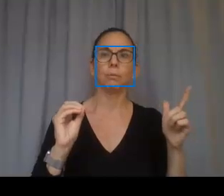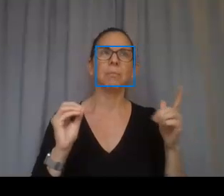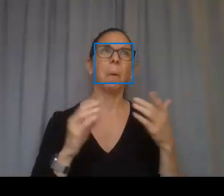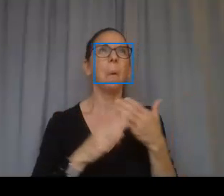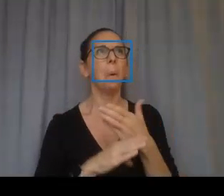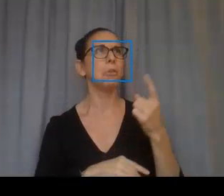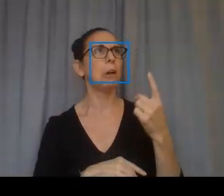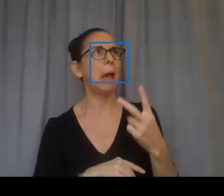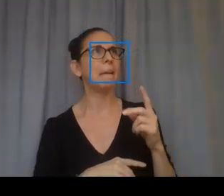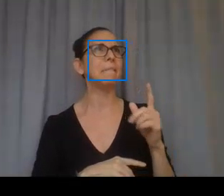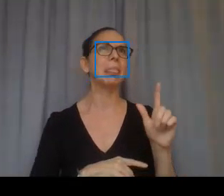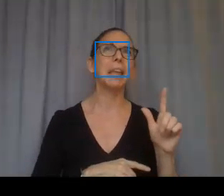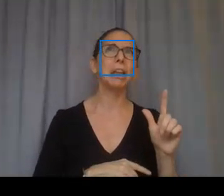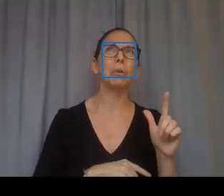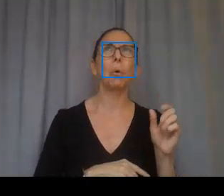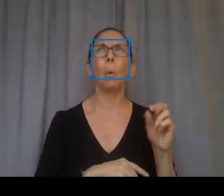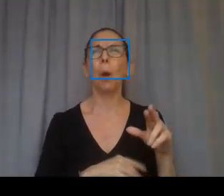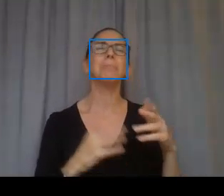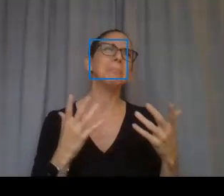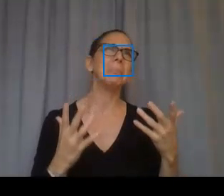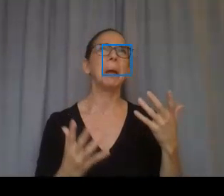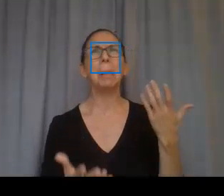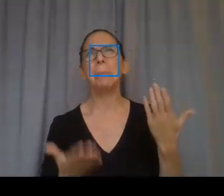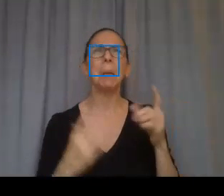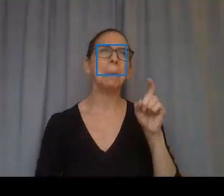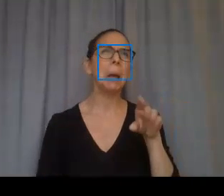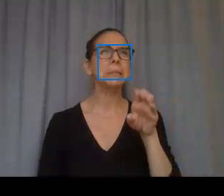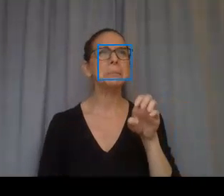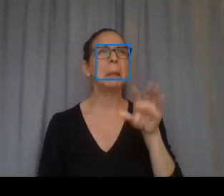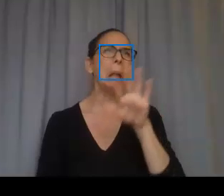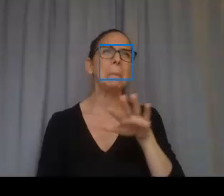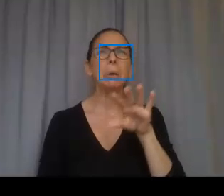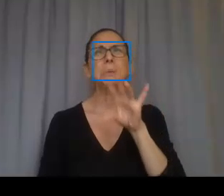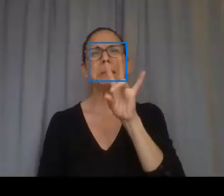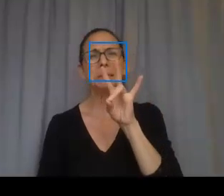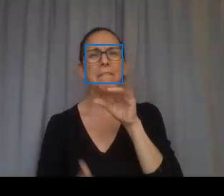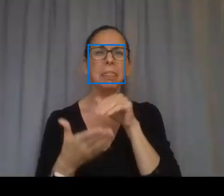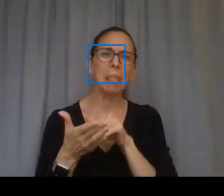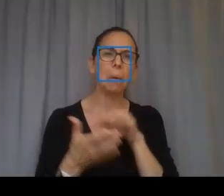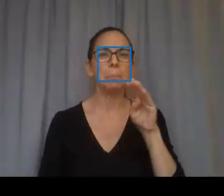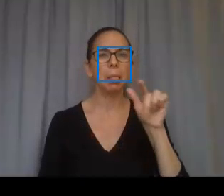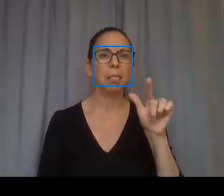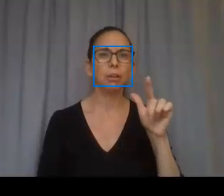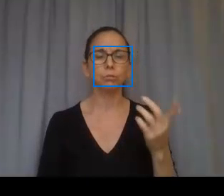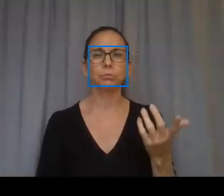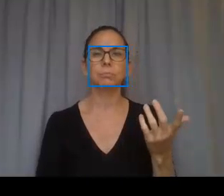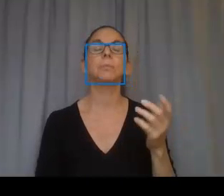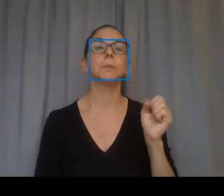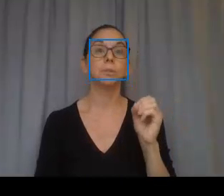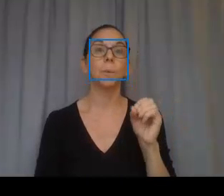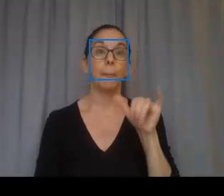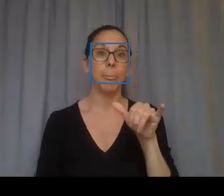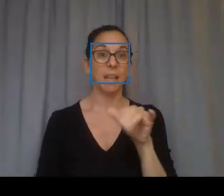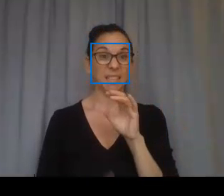half a liter, so it must be about 7,000 milliliters. And so those